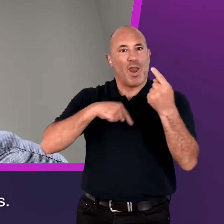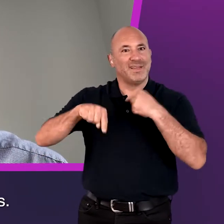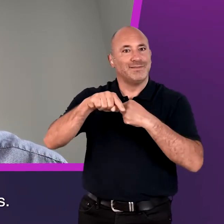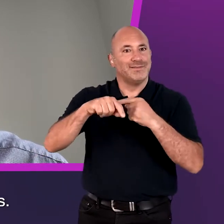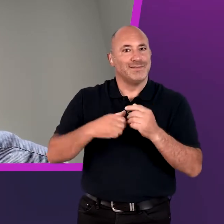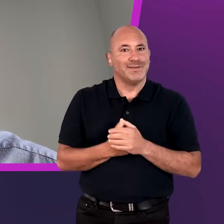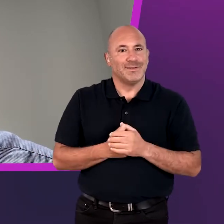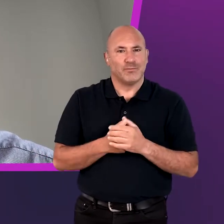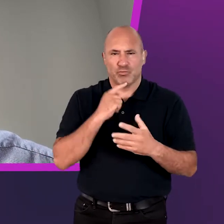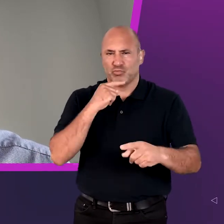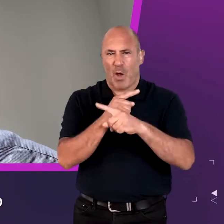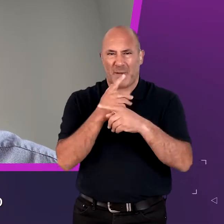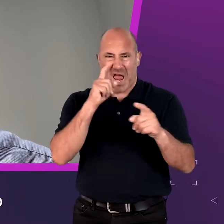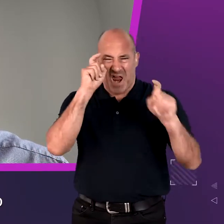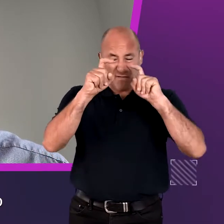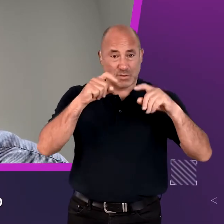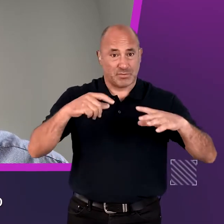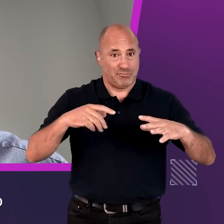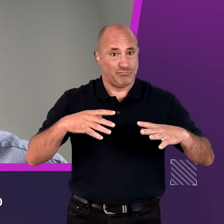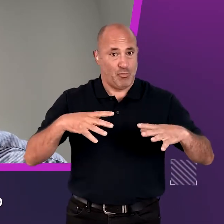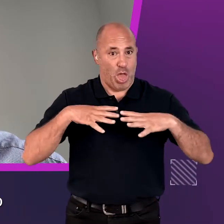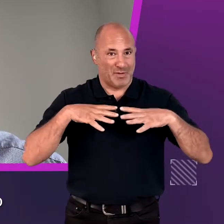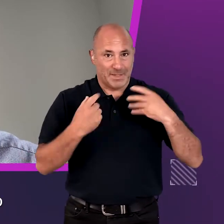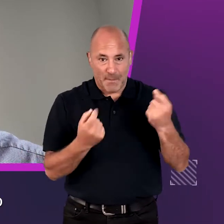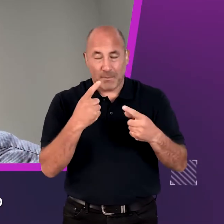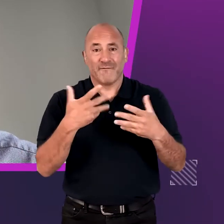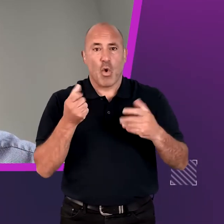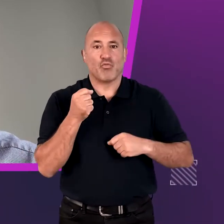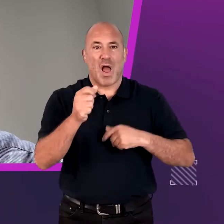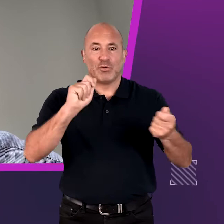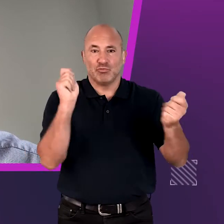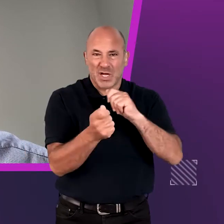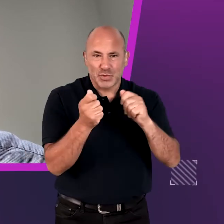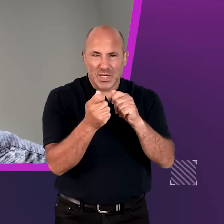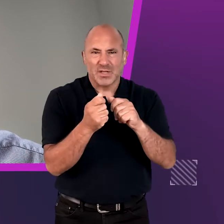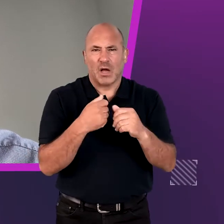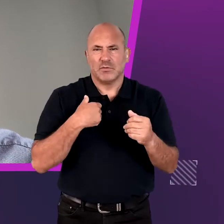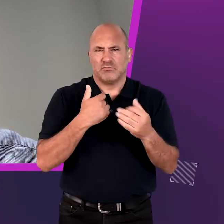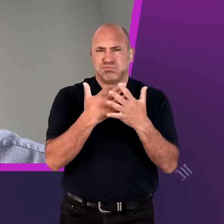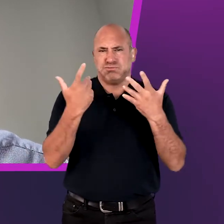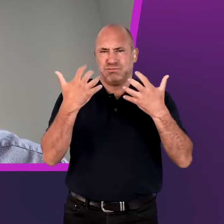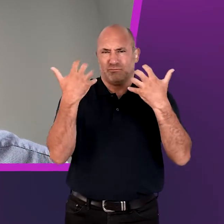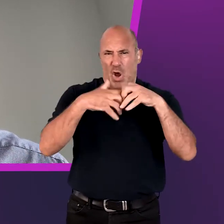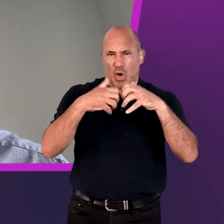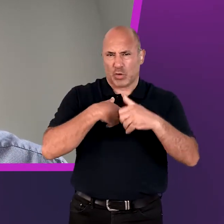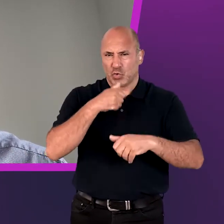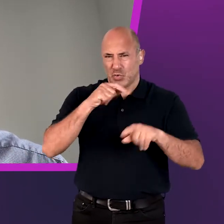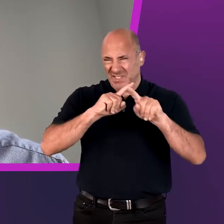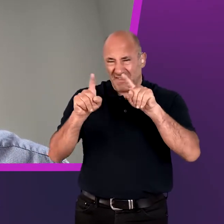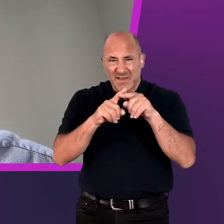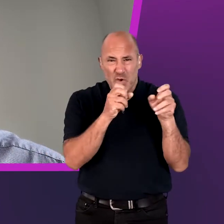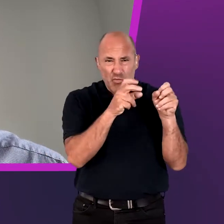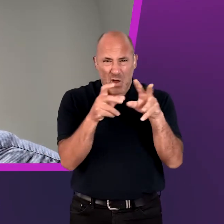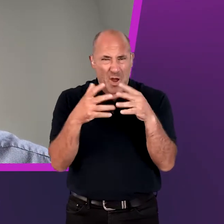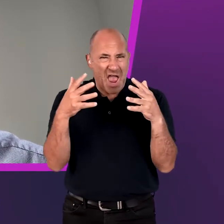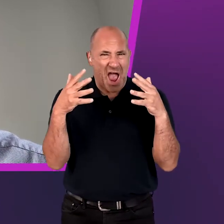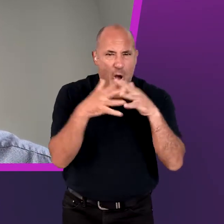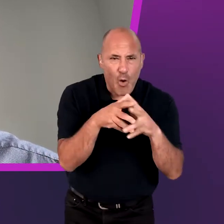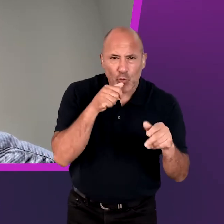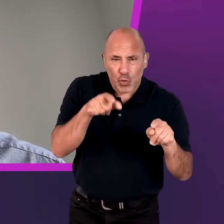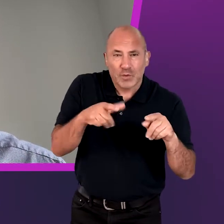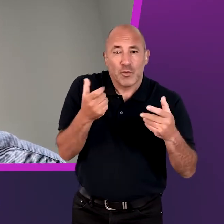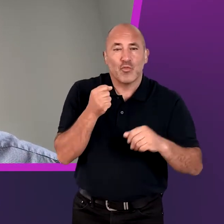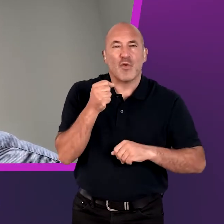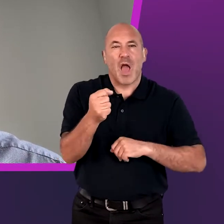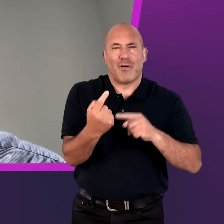of my colleagues. They'll be talking about the innovation that's happening to change the railway and how we're using lots of technologies in lots and lots of